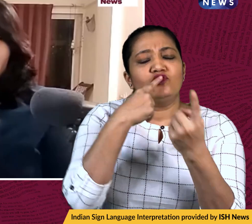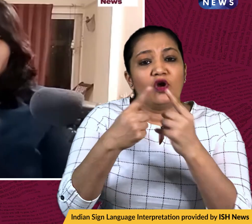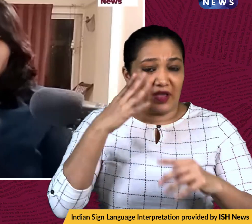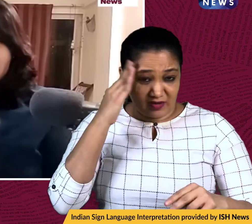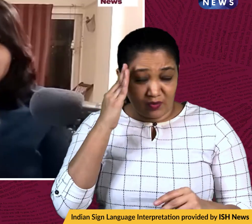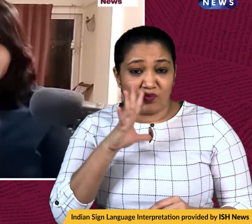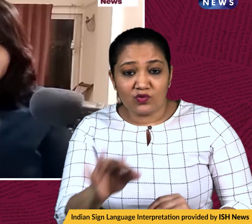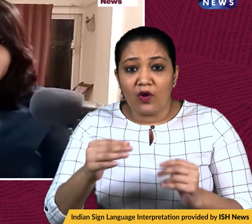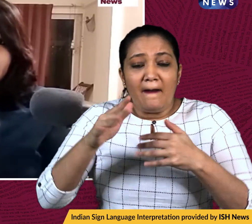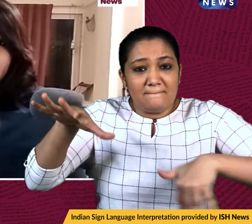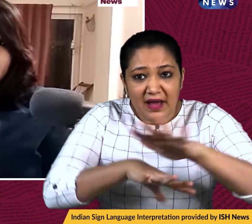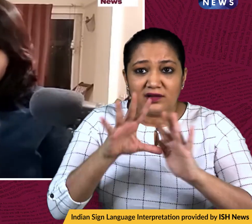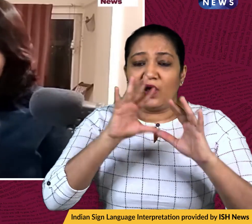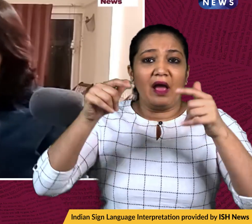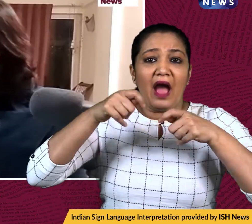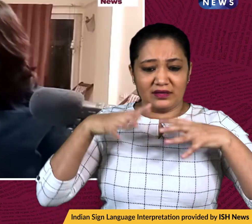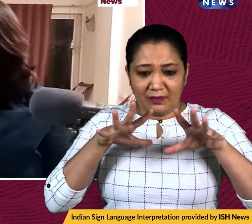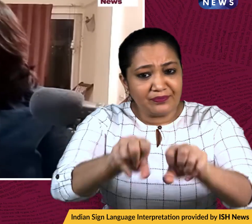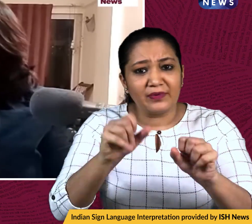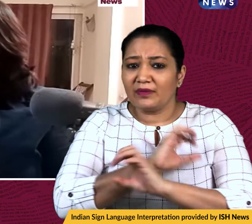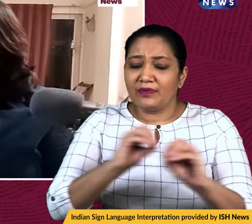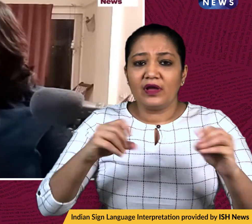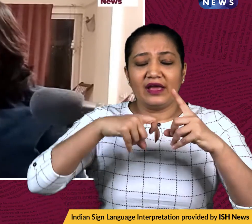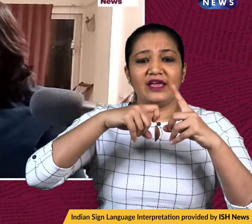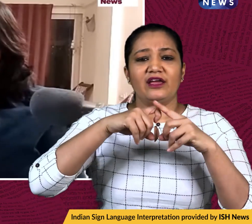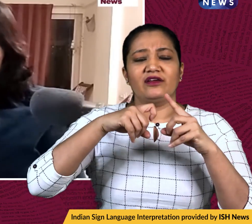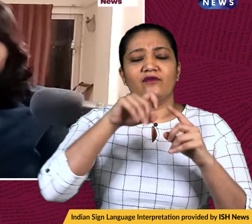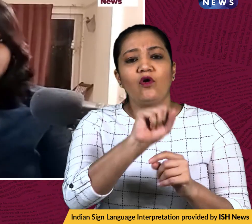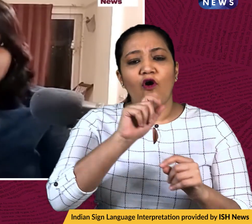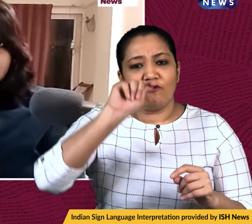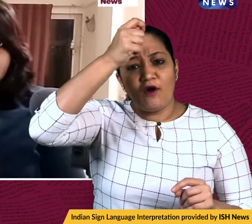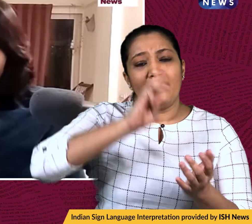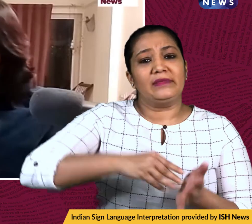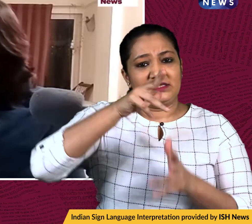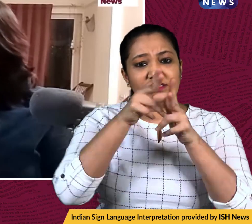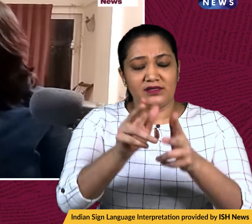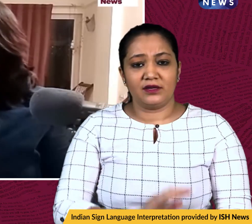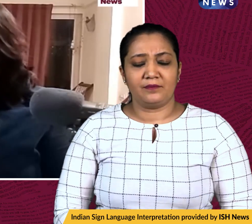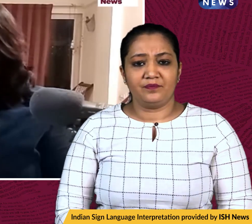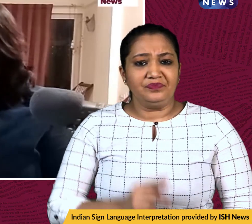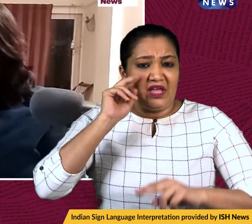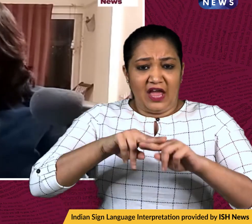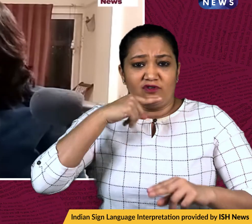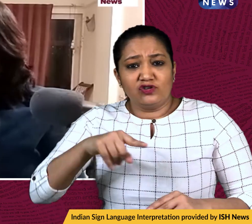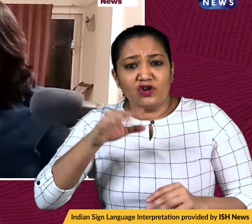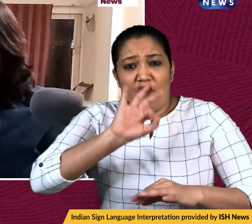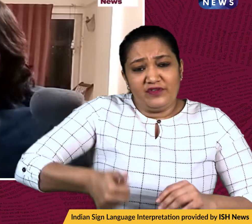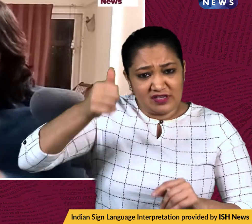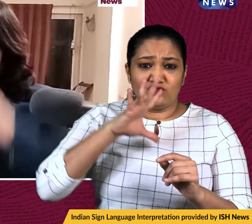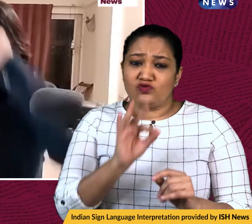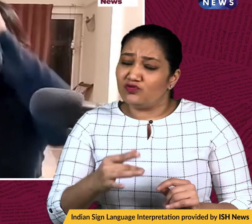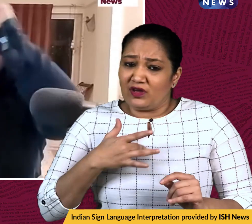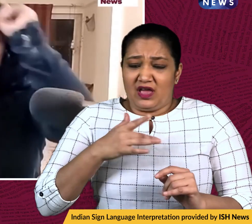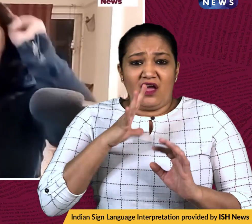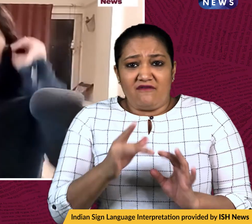serious about de-escalating the matter. Now, Kyiv's foreign minister said on Sunday, and I quote, "If Russian officials are